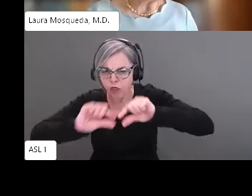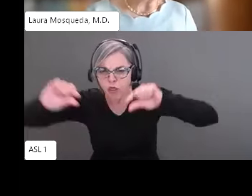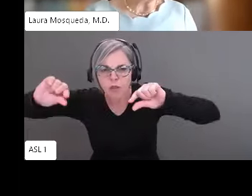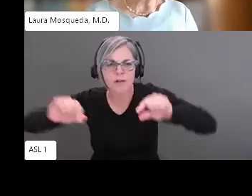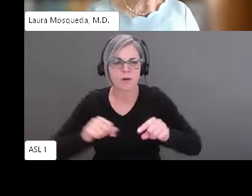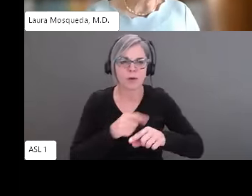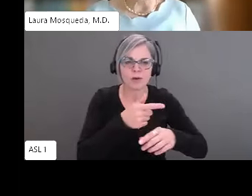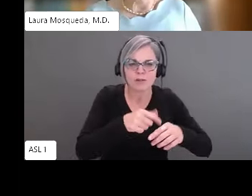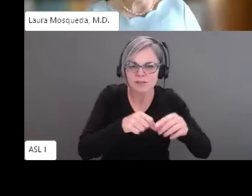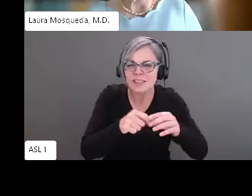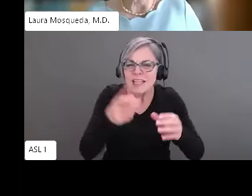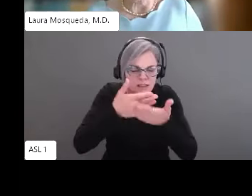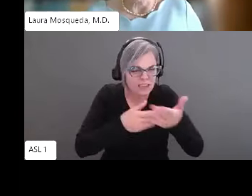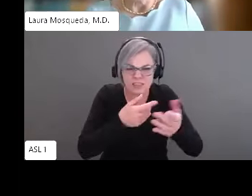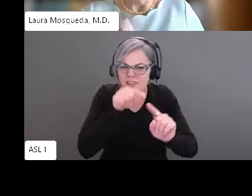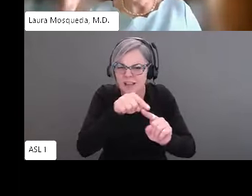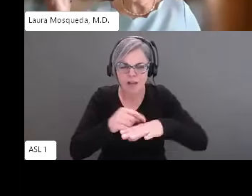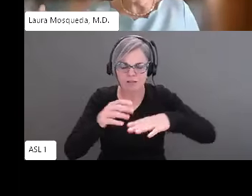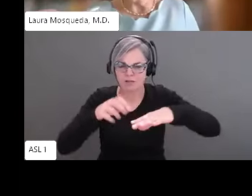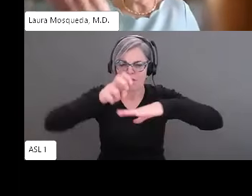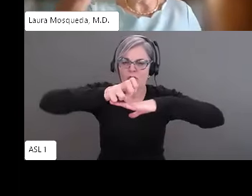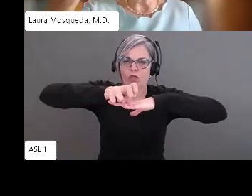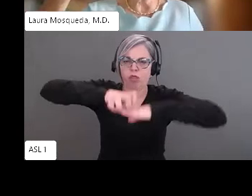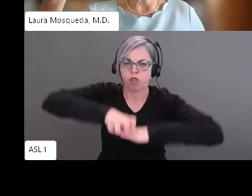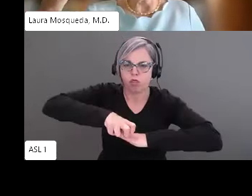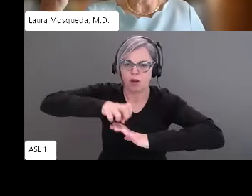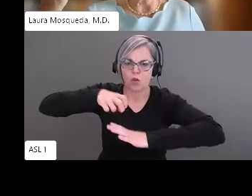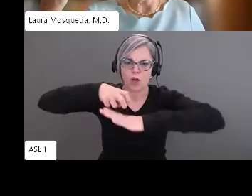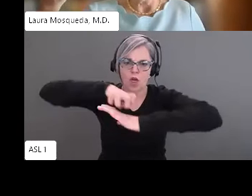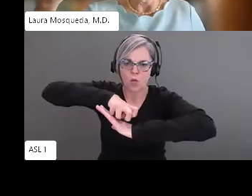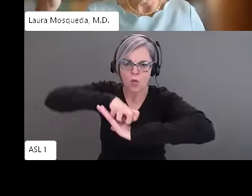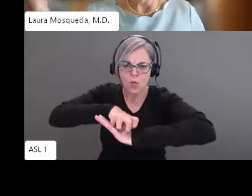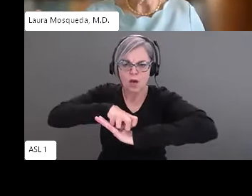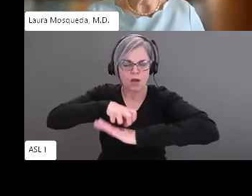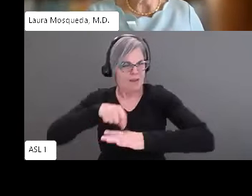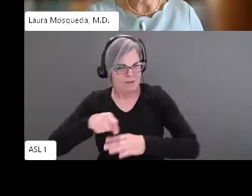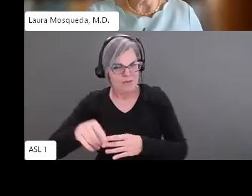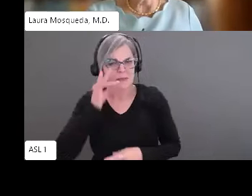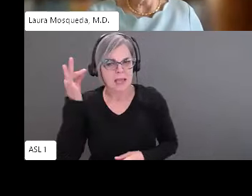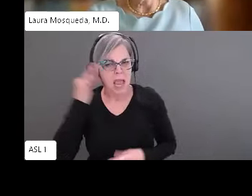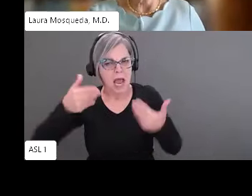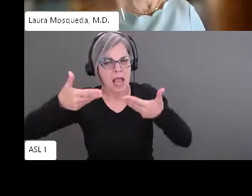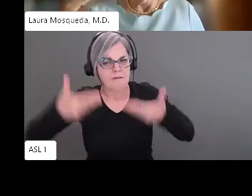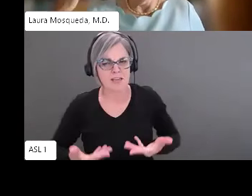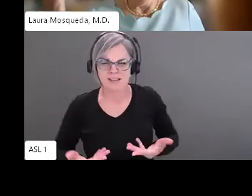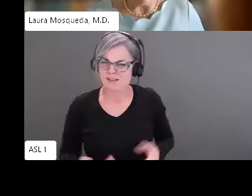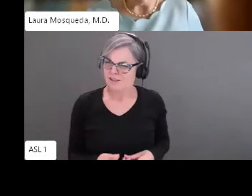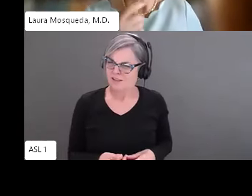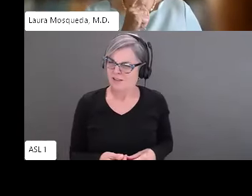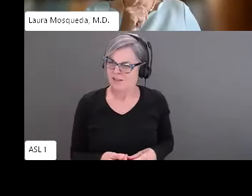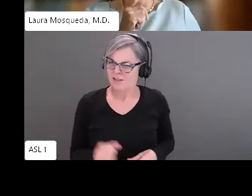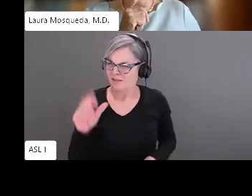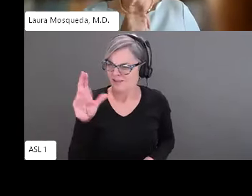that's not really the right question to ask. There's something going on underneath. And the right question is, what